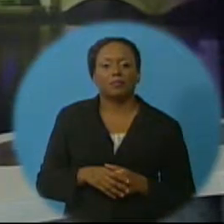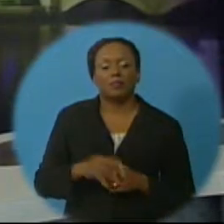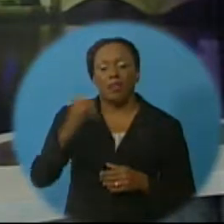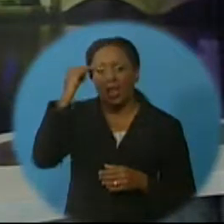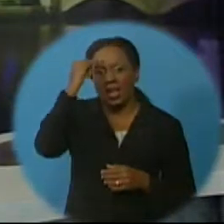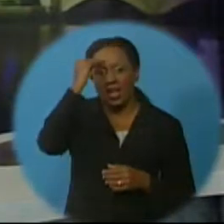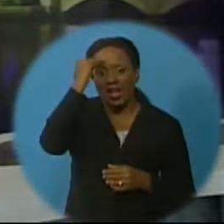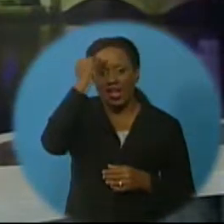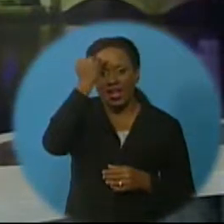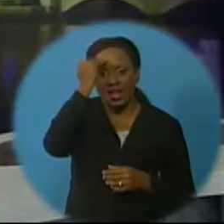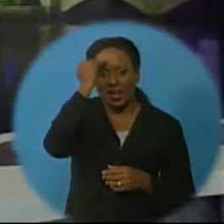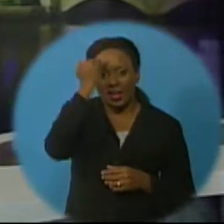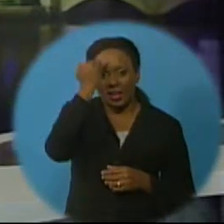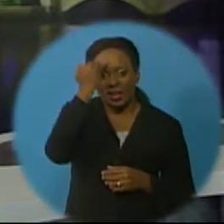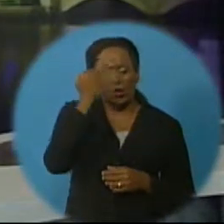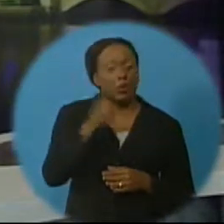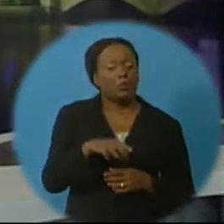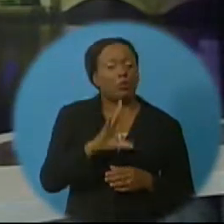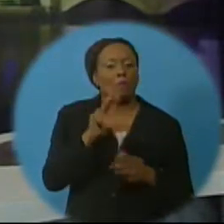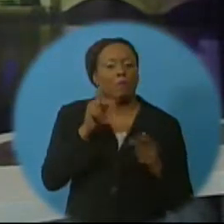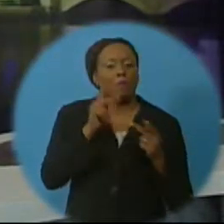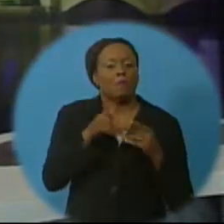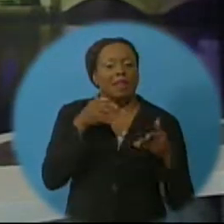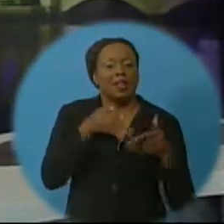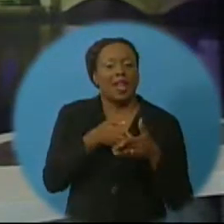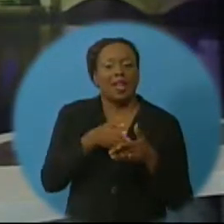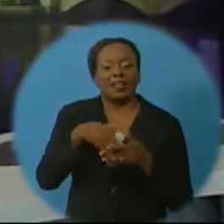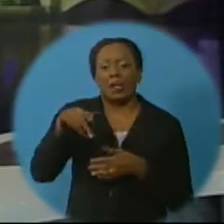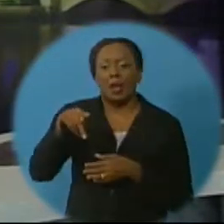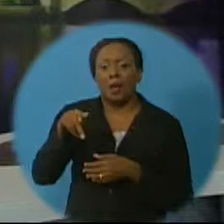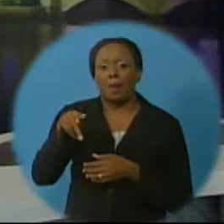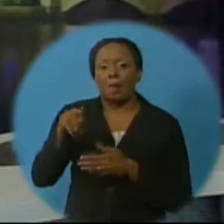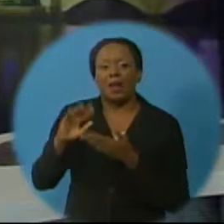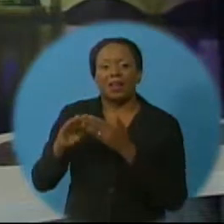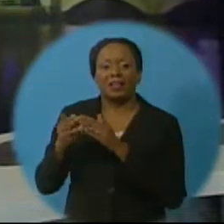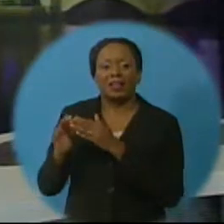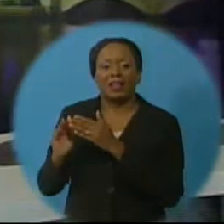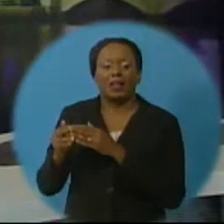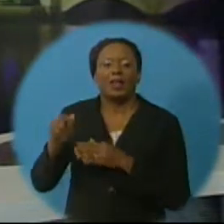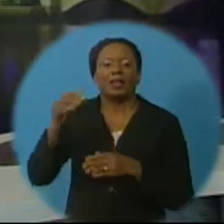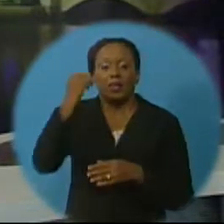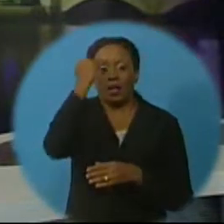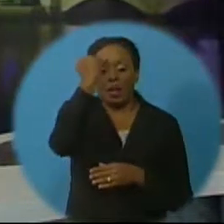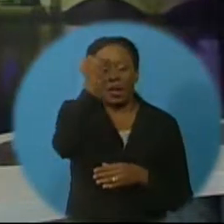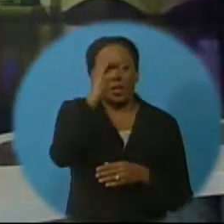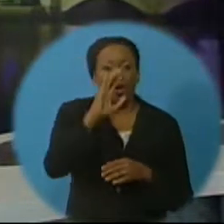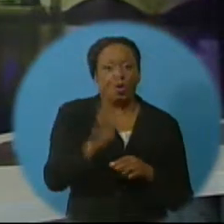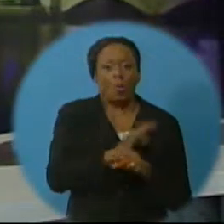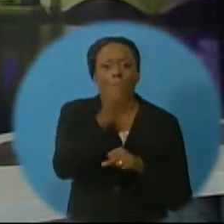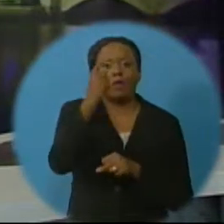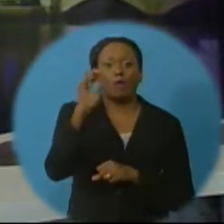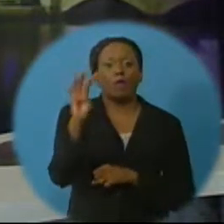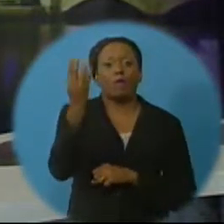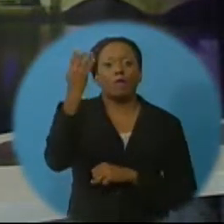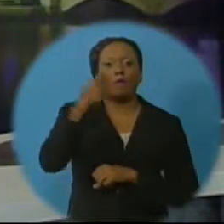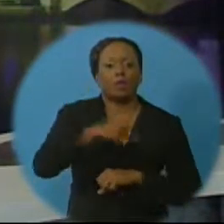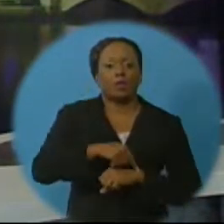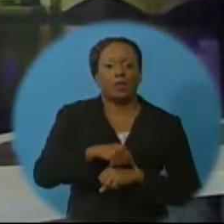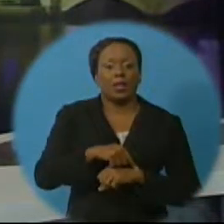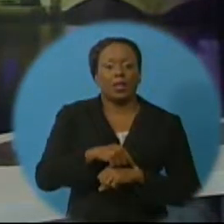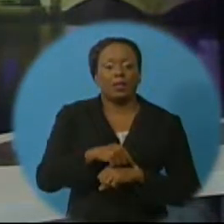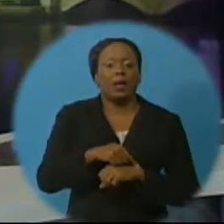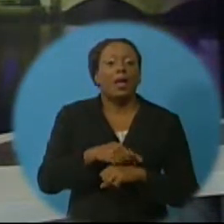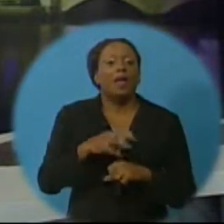India maintained their clean slate against Pakistan in World Cup events as they won for the 4th time today against their traditional